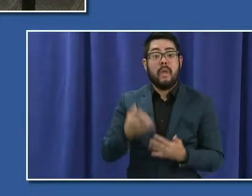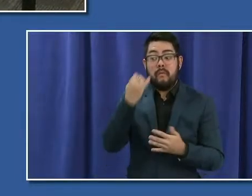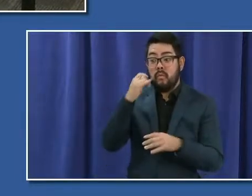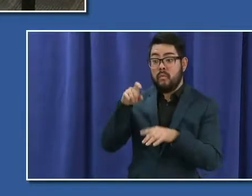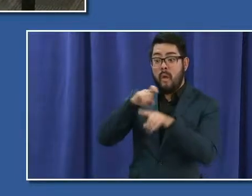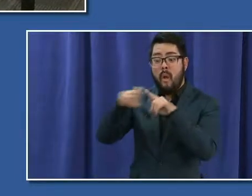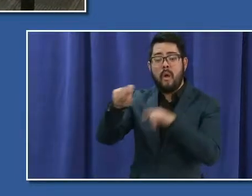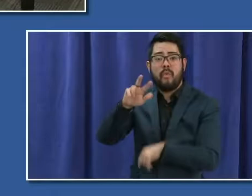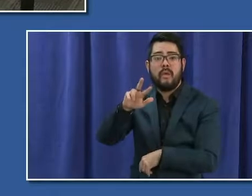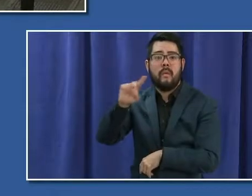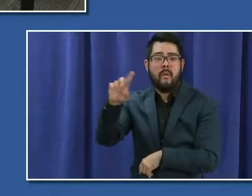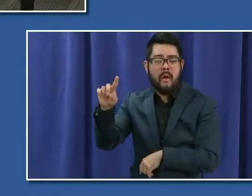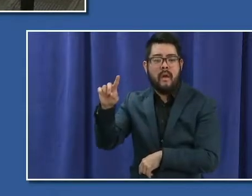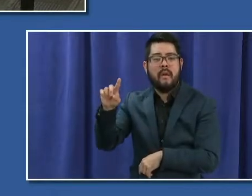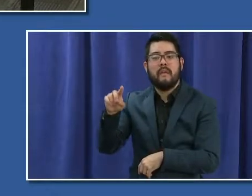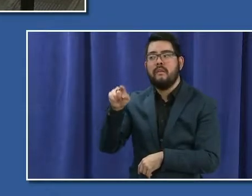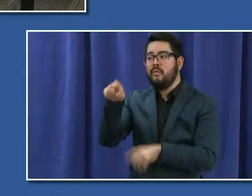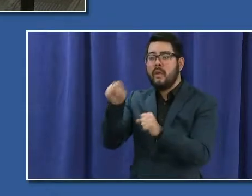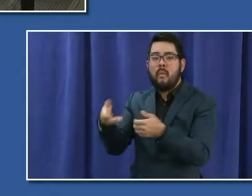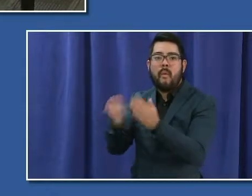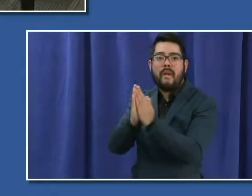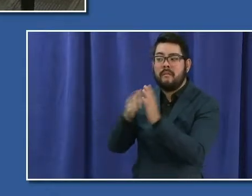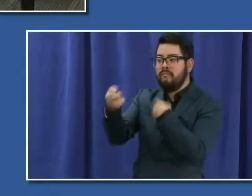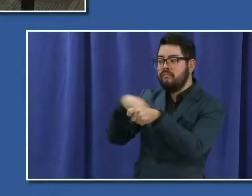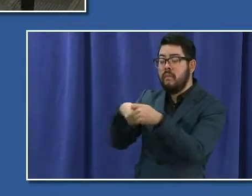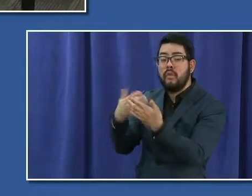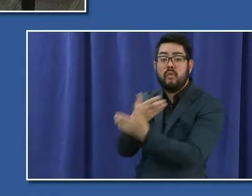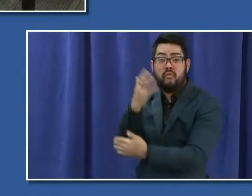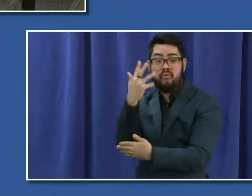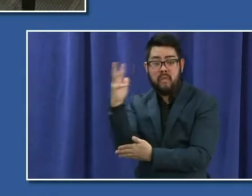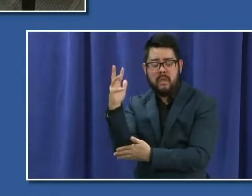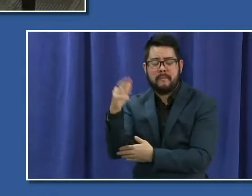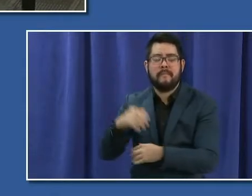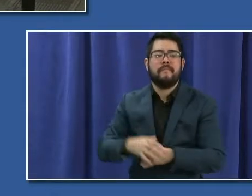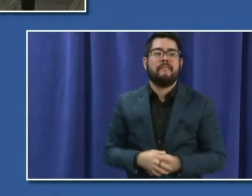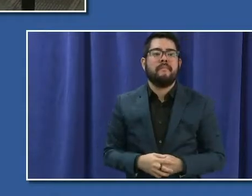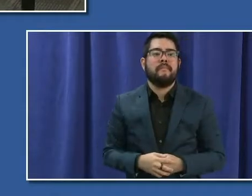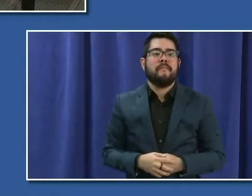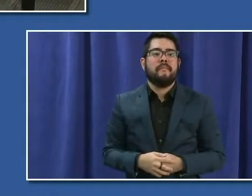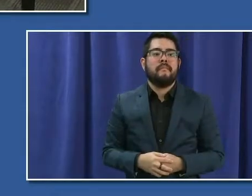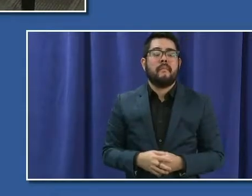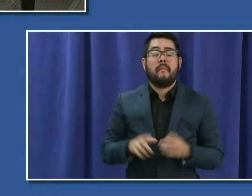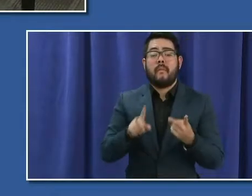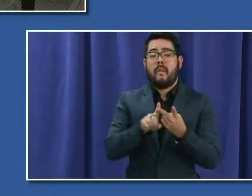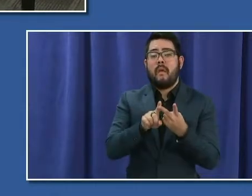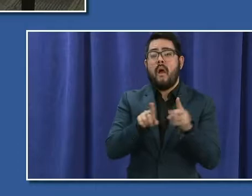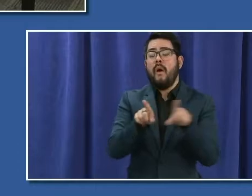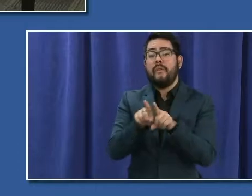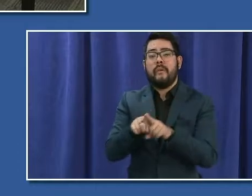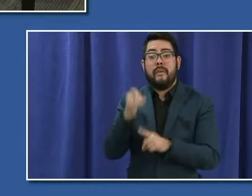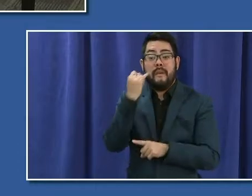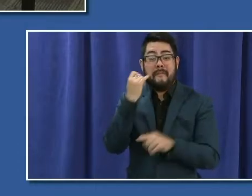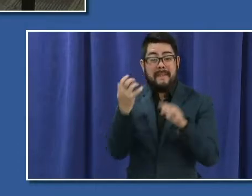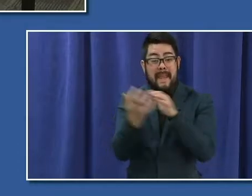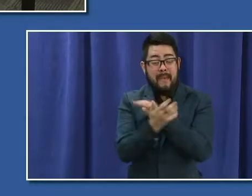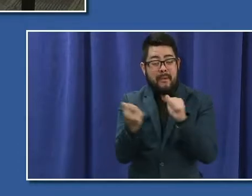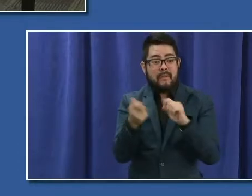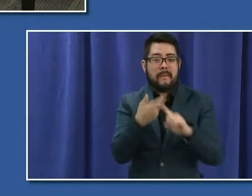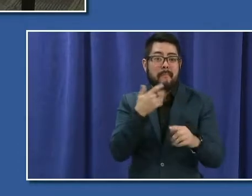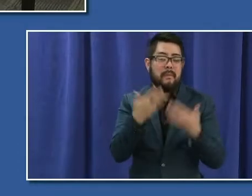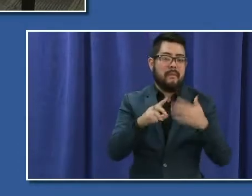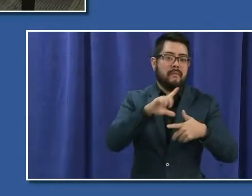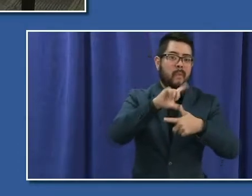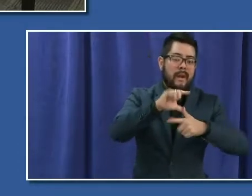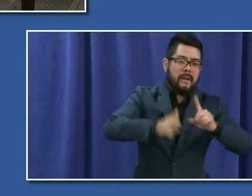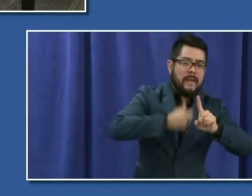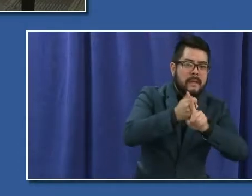people can request a new tree. We also take a look at where there may have been damage from not only just storms, but there's